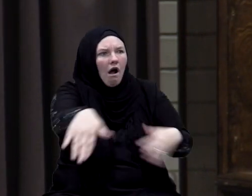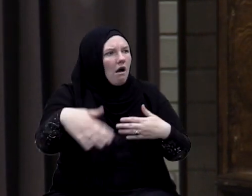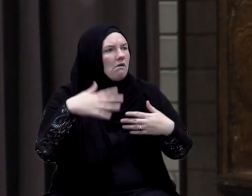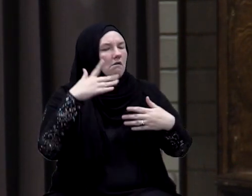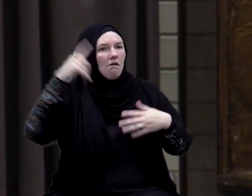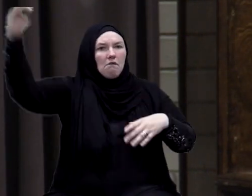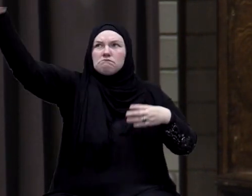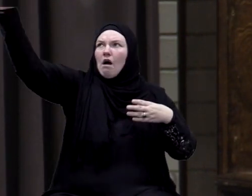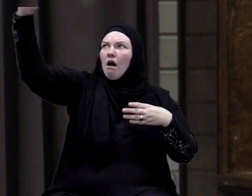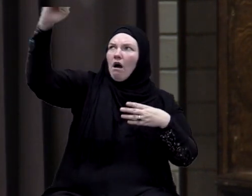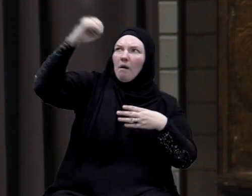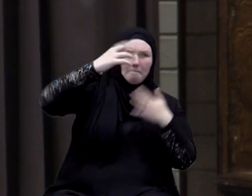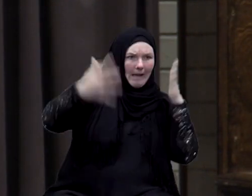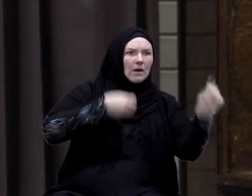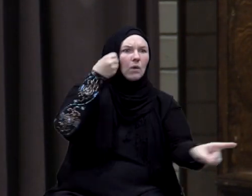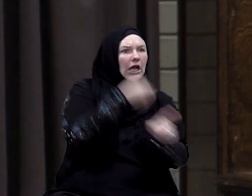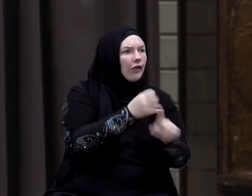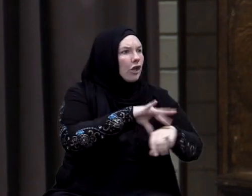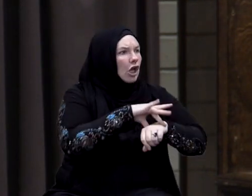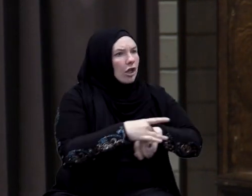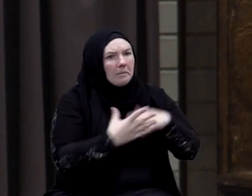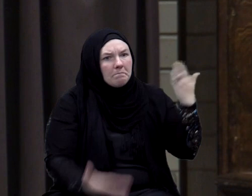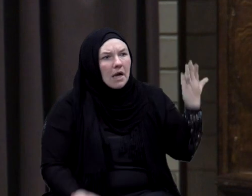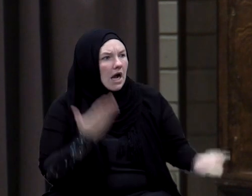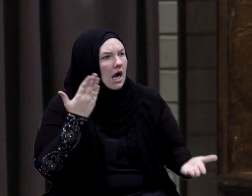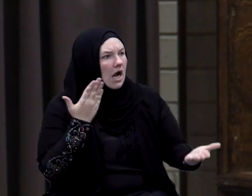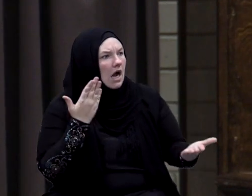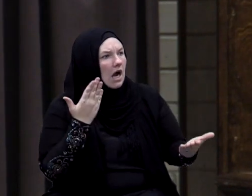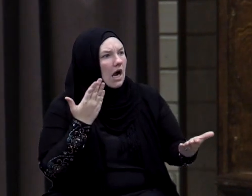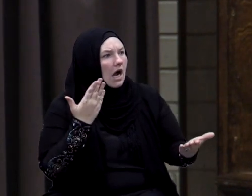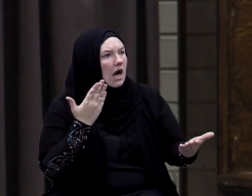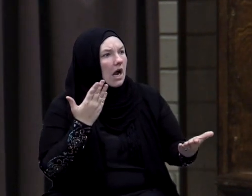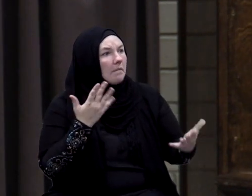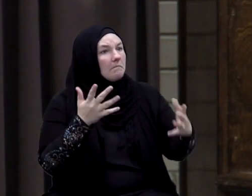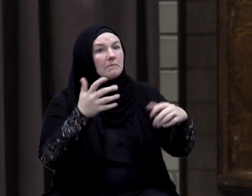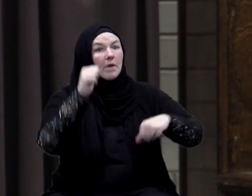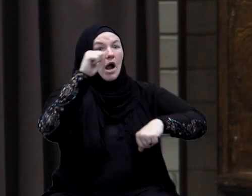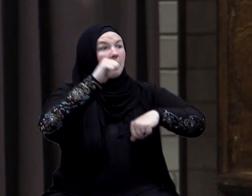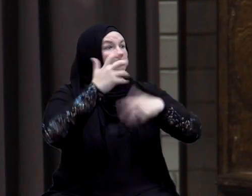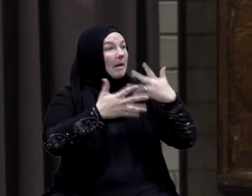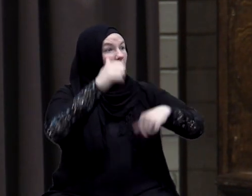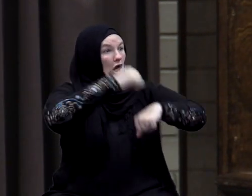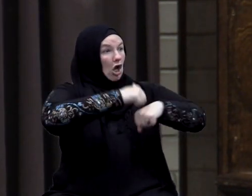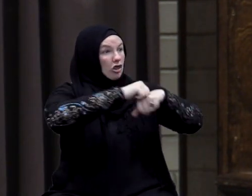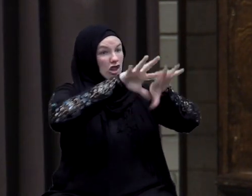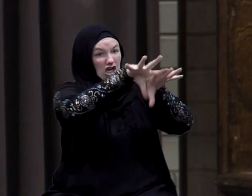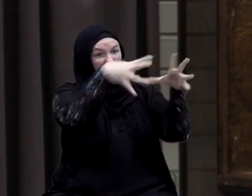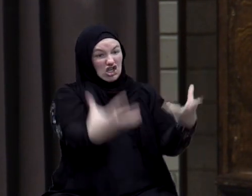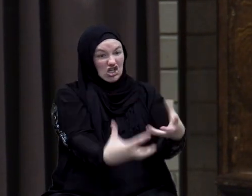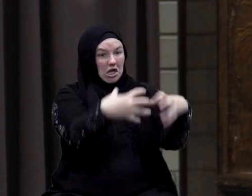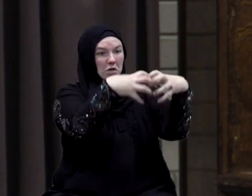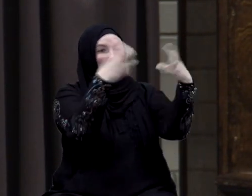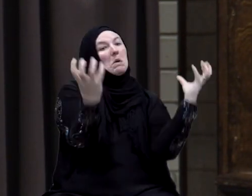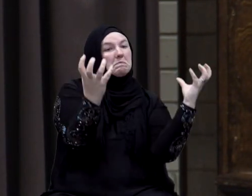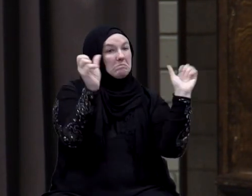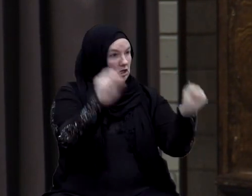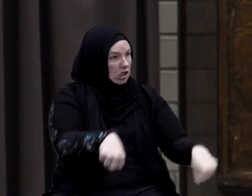is going to get the Earth, and it may result in the split of the Earth if it hit any